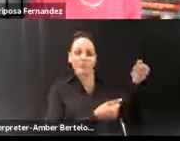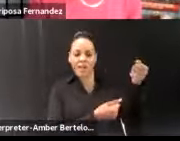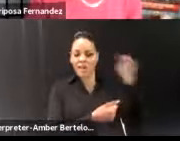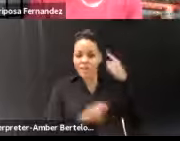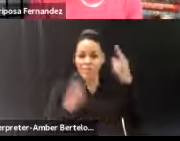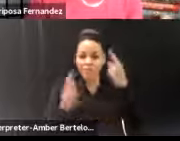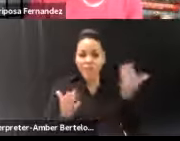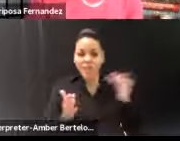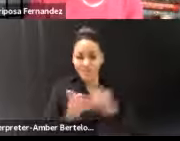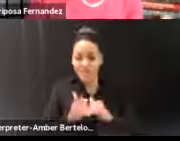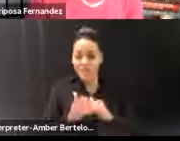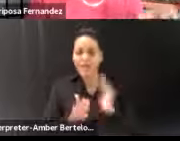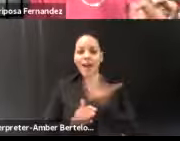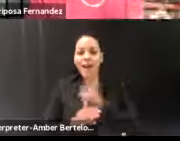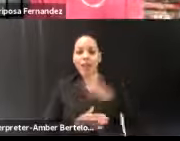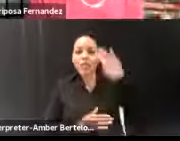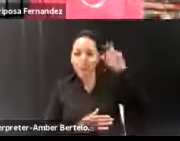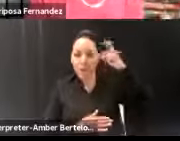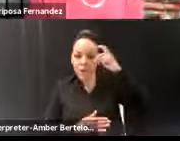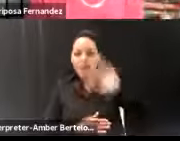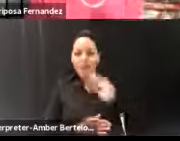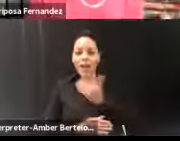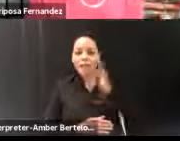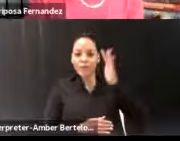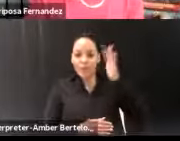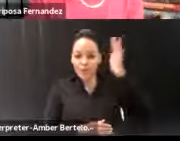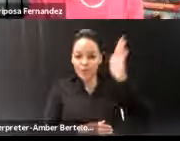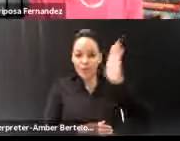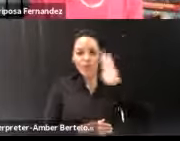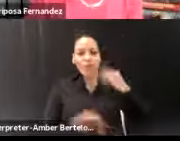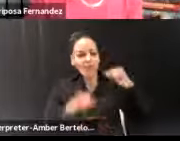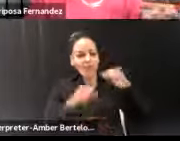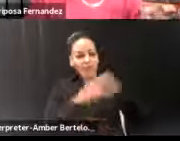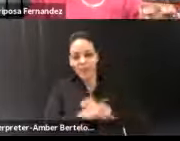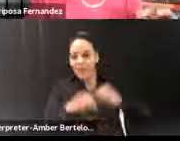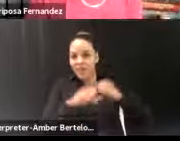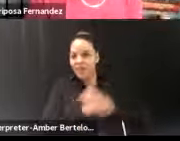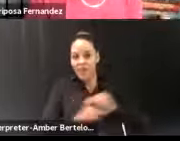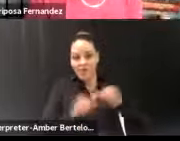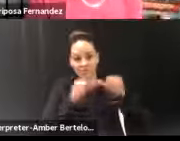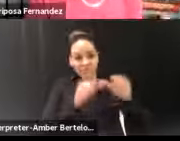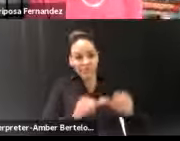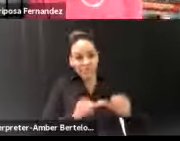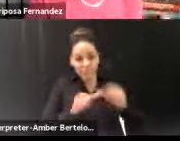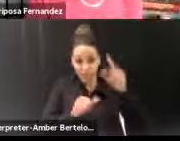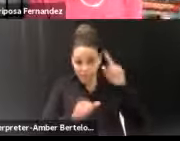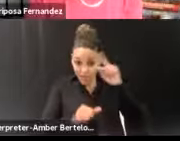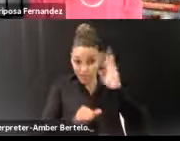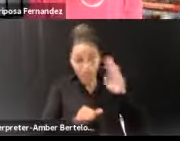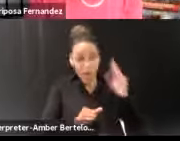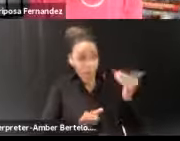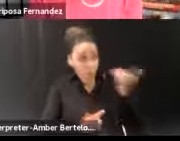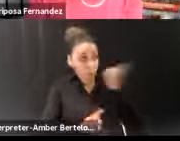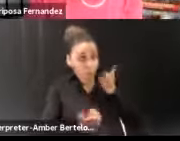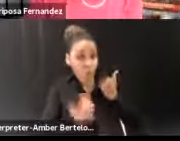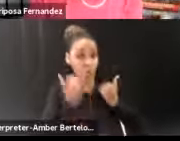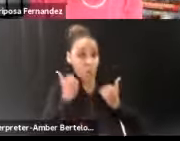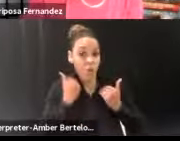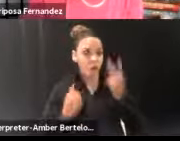our Bronx and our future that we fight back and fight forward for. Think we'd give in? Give in to the politics